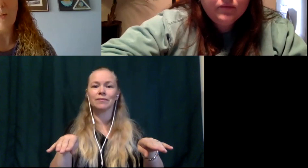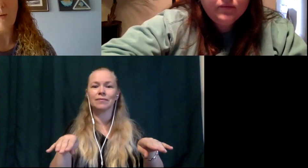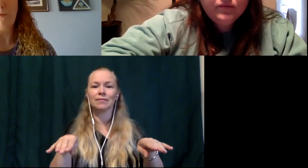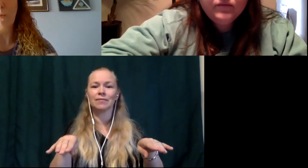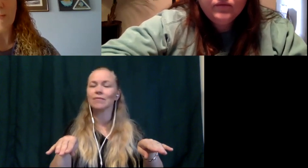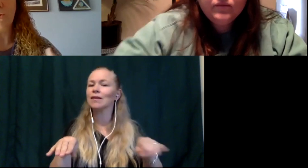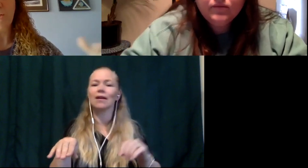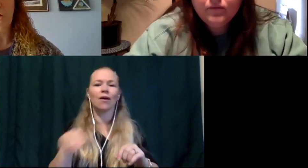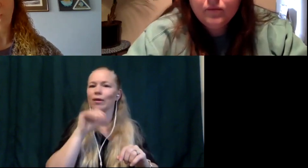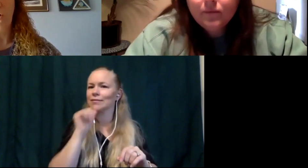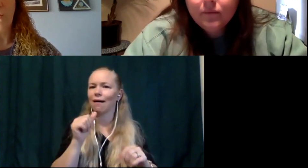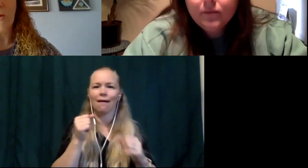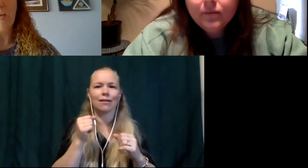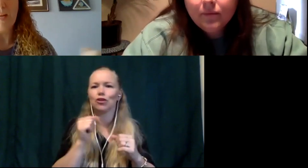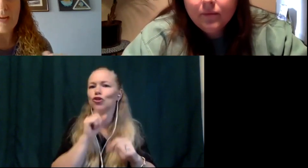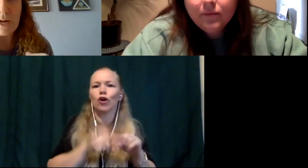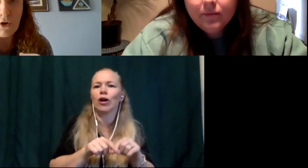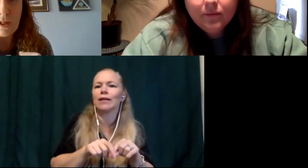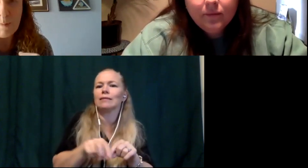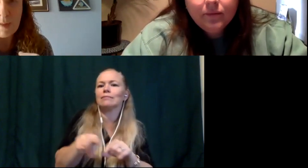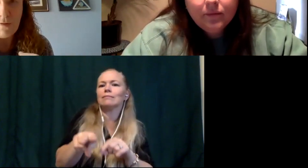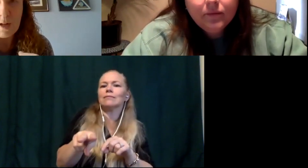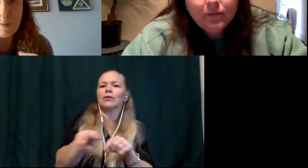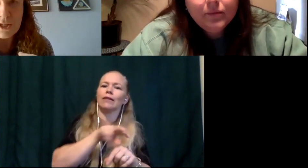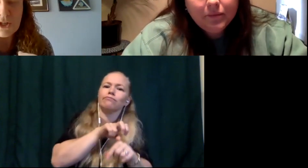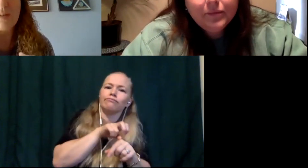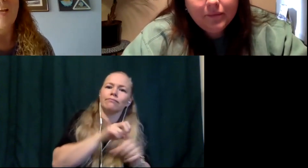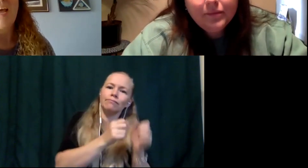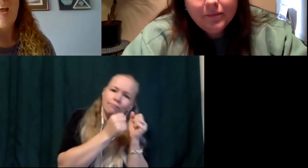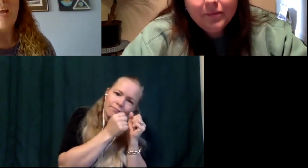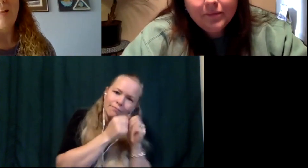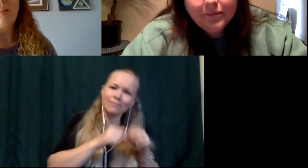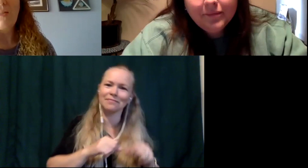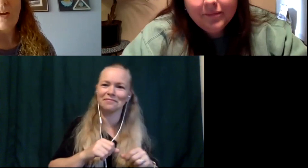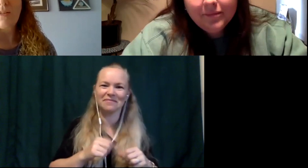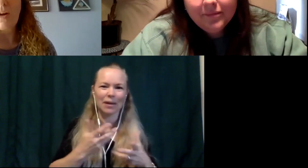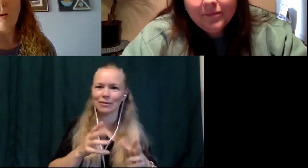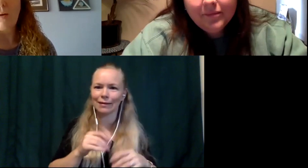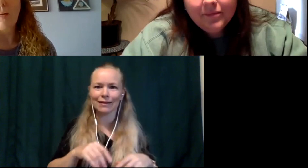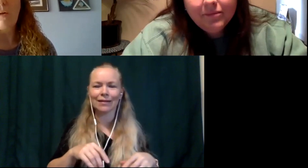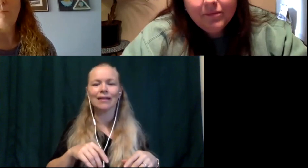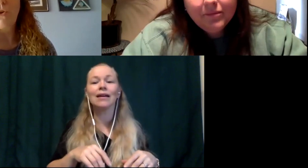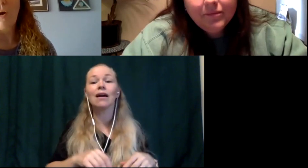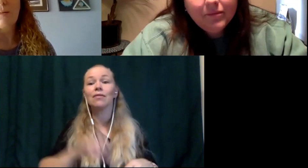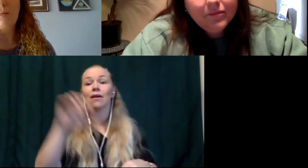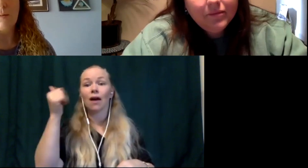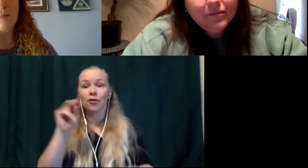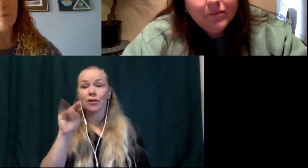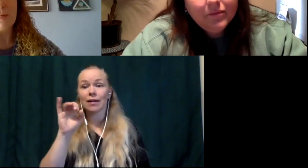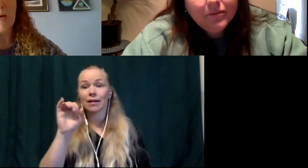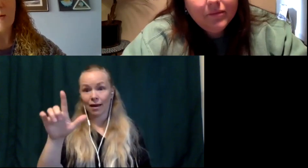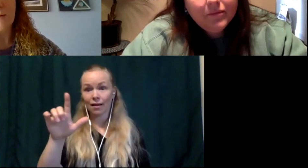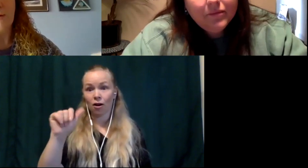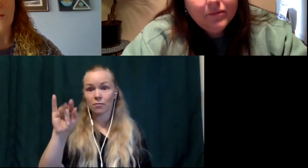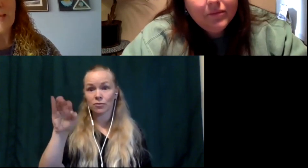there wasn't enough room to stretch out all the way. He had to kind of curl up in the fetal position, and the other astronaut, Neil Armstrong,